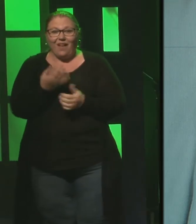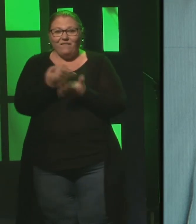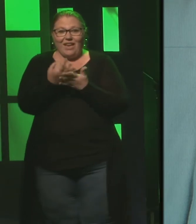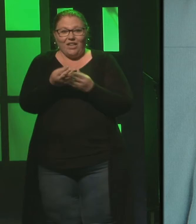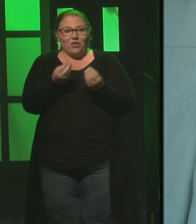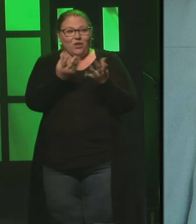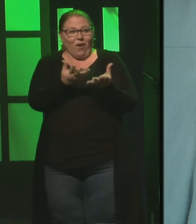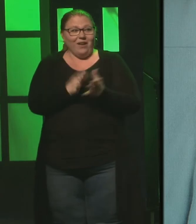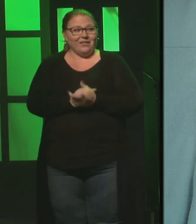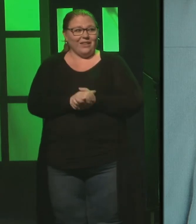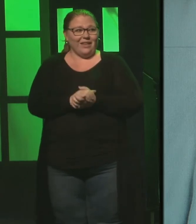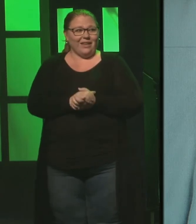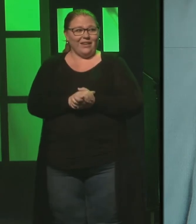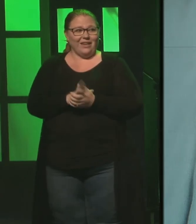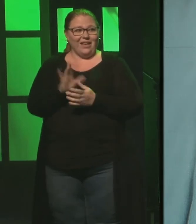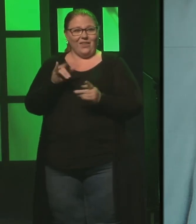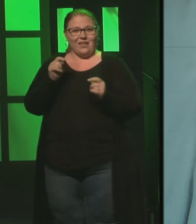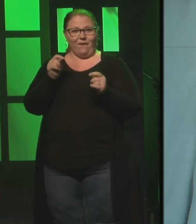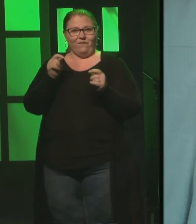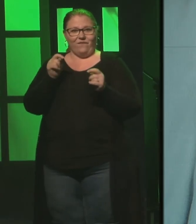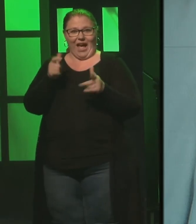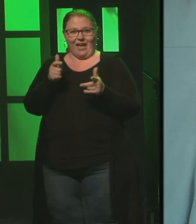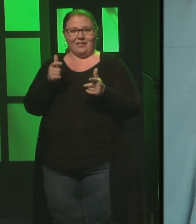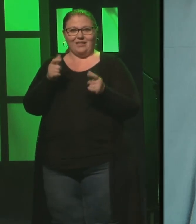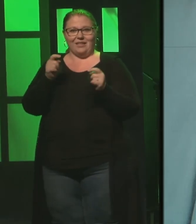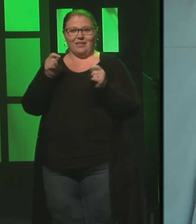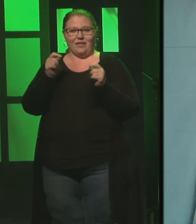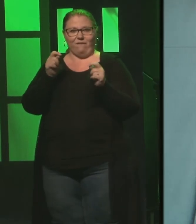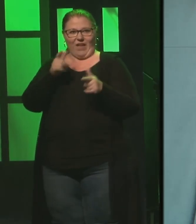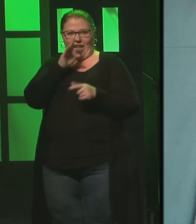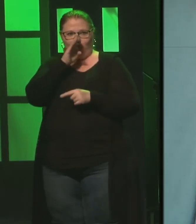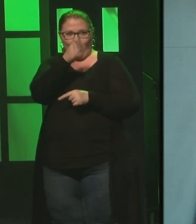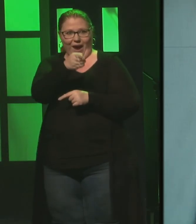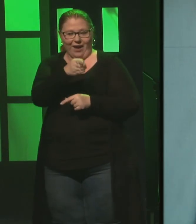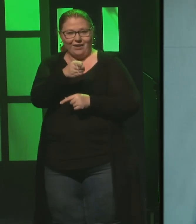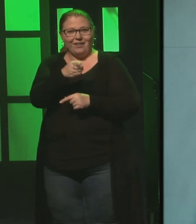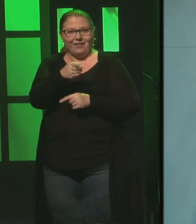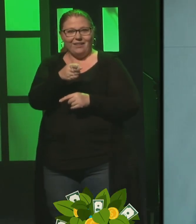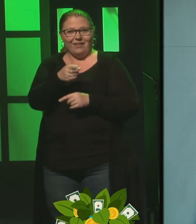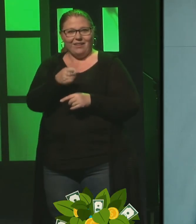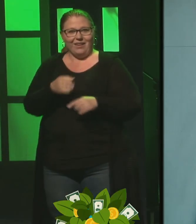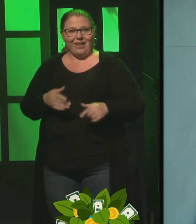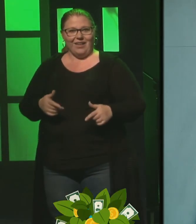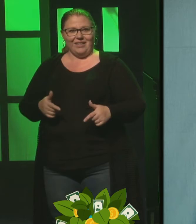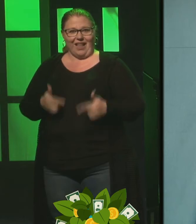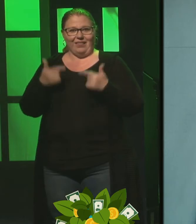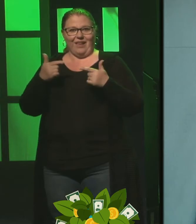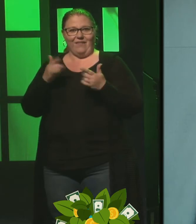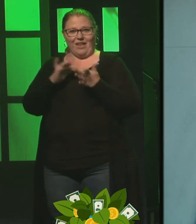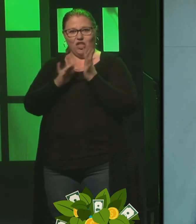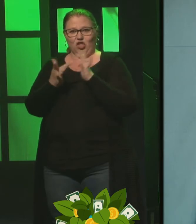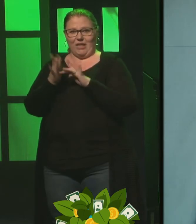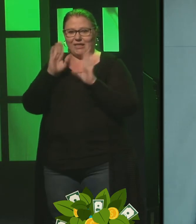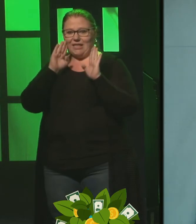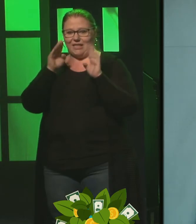Financial generosity. It's the fast track. I believe it. It's the fast track to living a Jesus-centered blessed